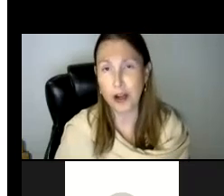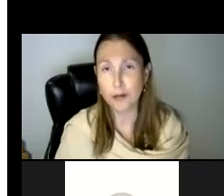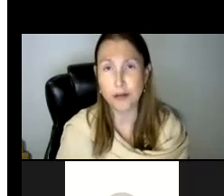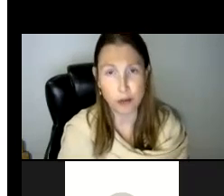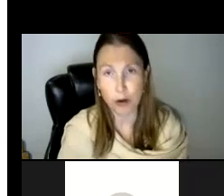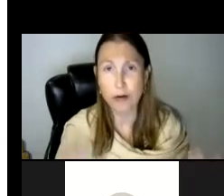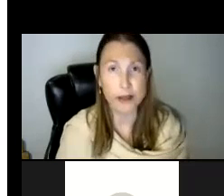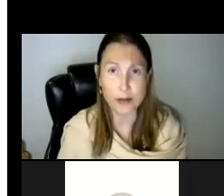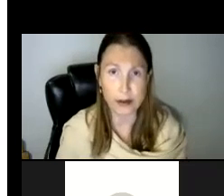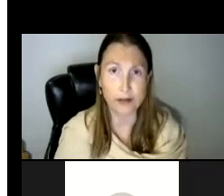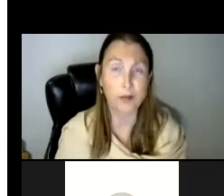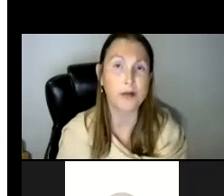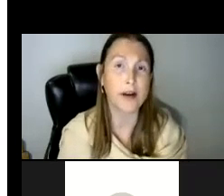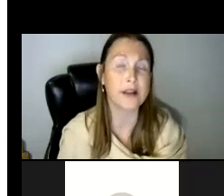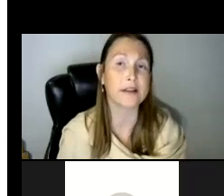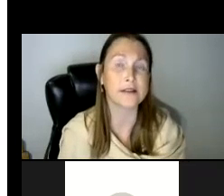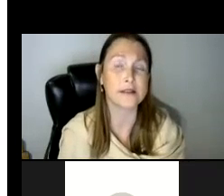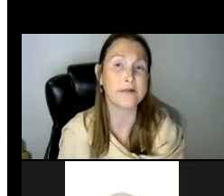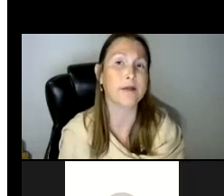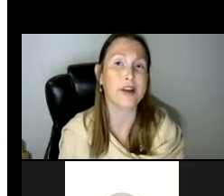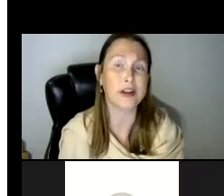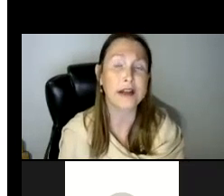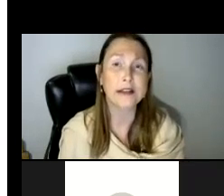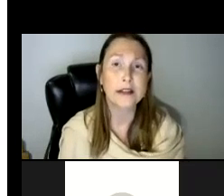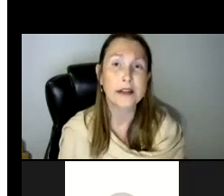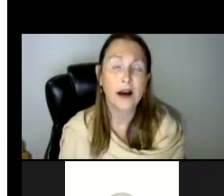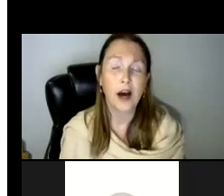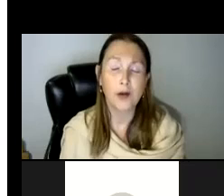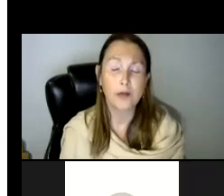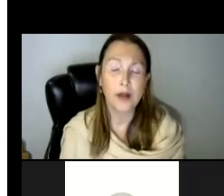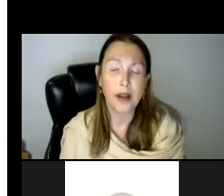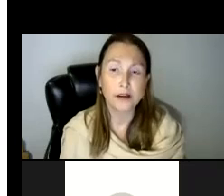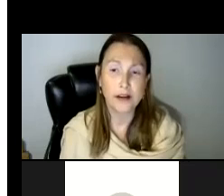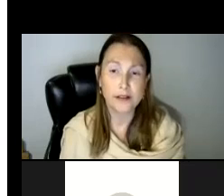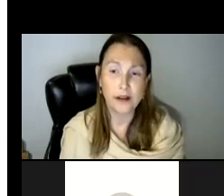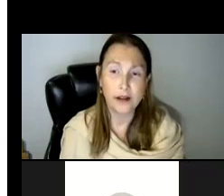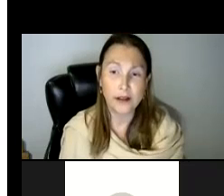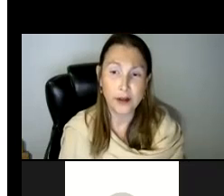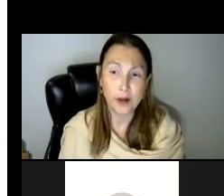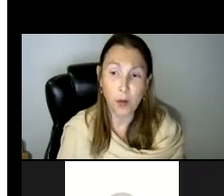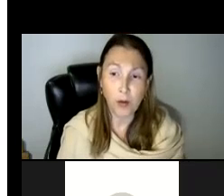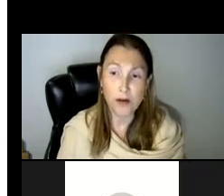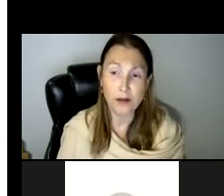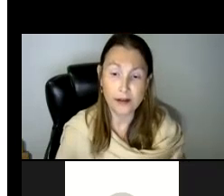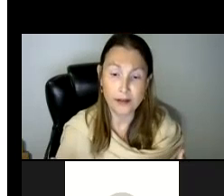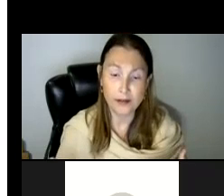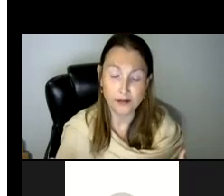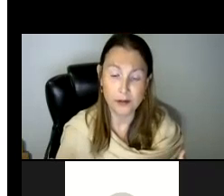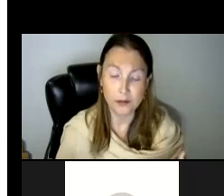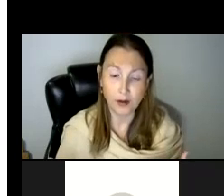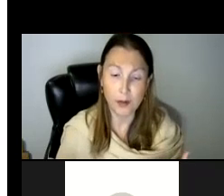your job. So you are really only healthcare providers access this information. And it's important